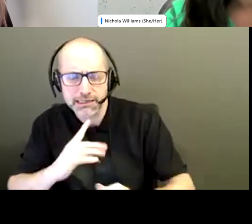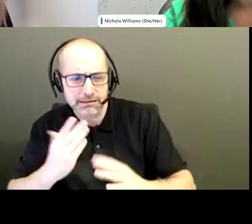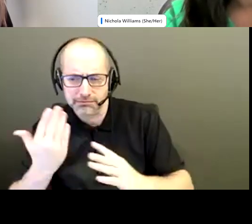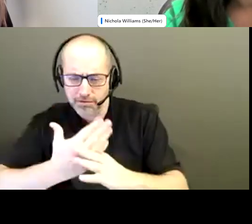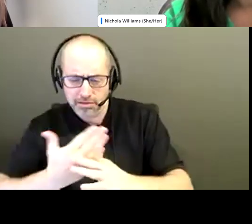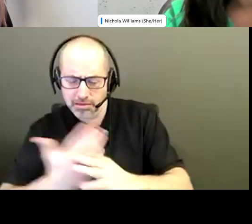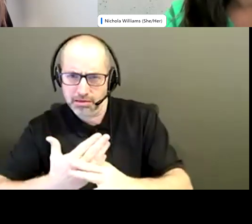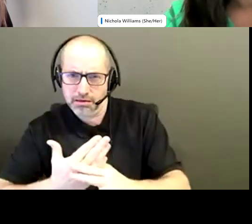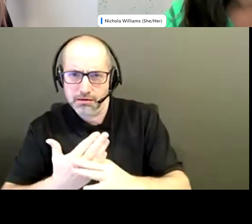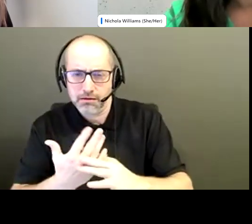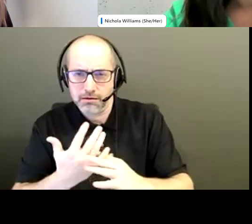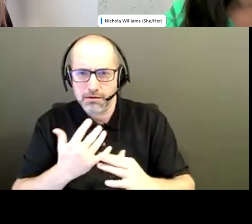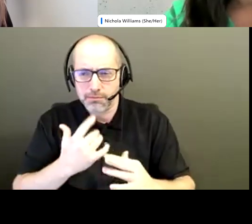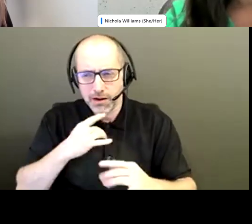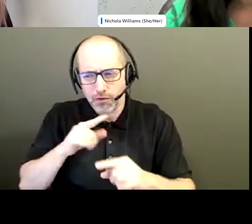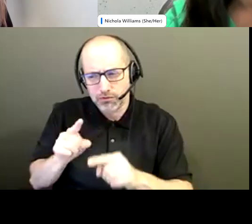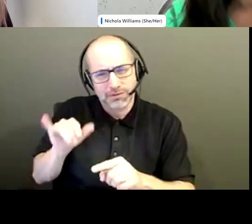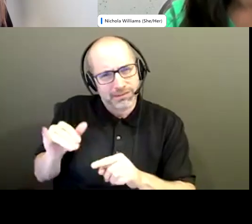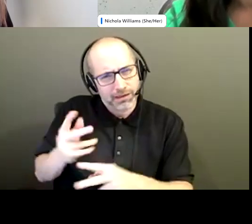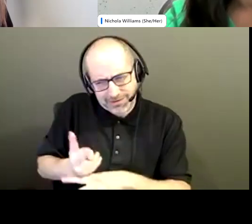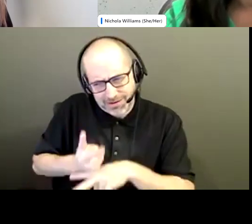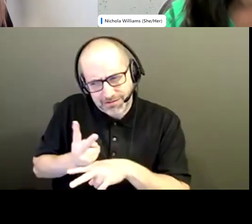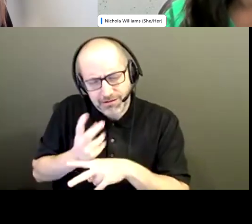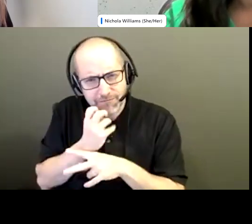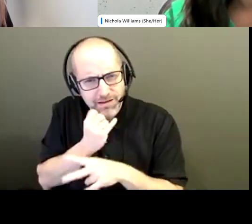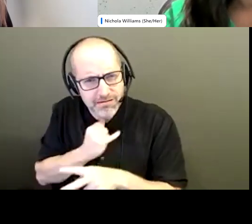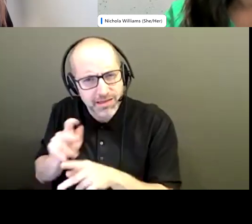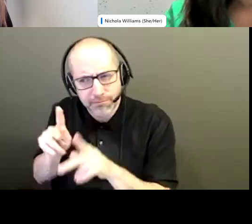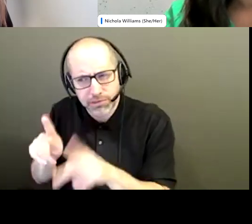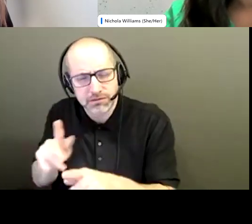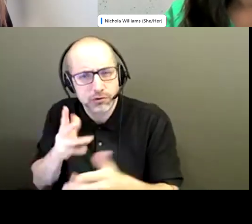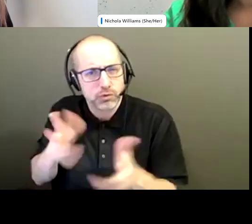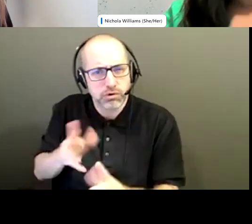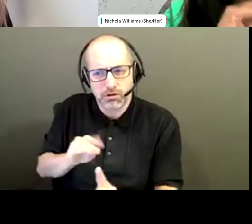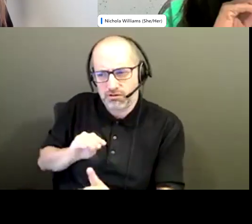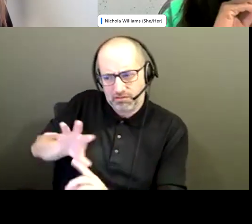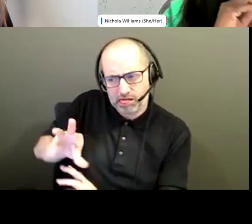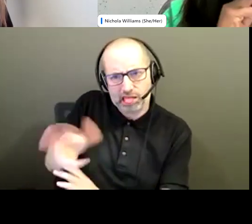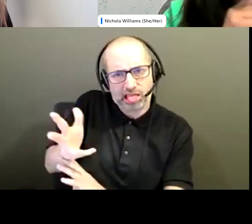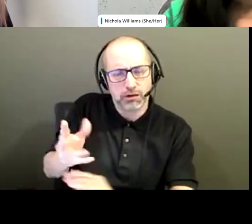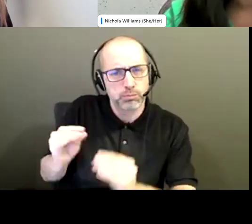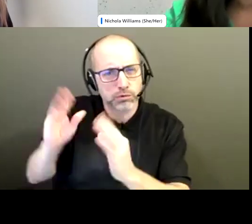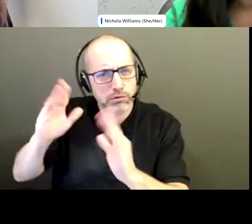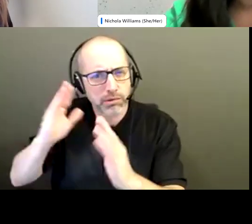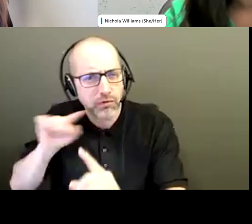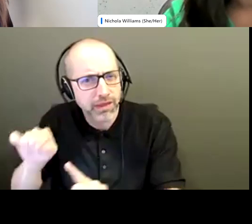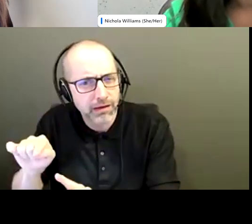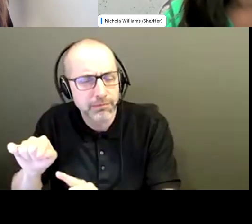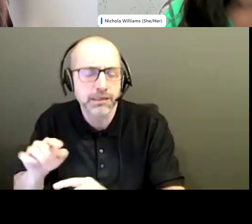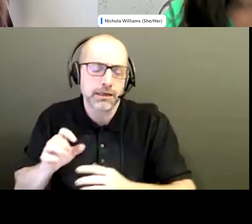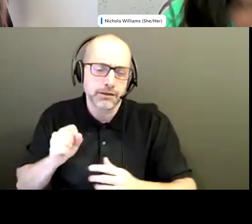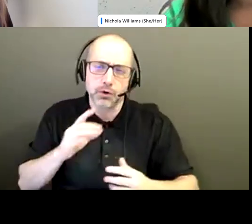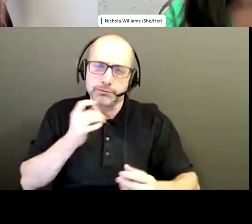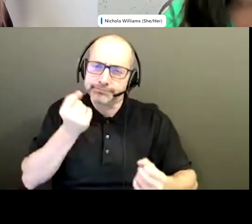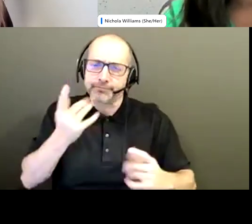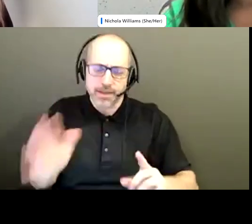it's also somebody you care about that you don't want to create additional trouble for. So I fully understand that.